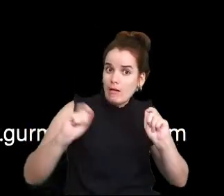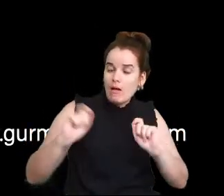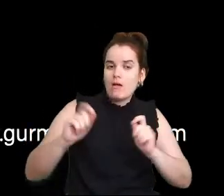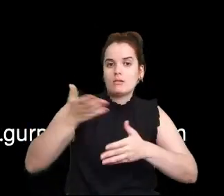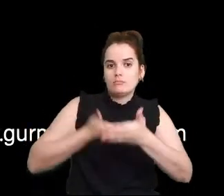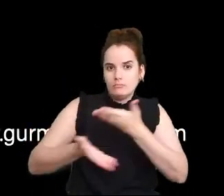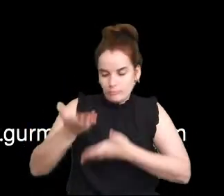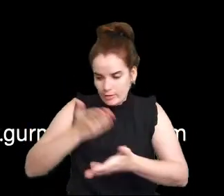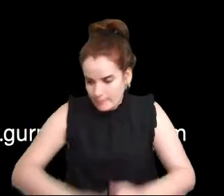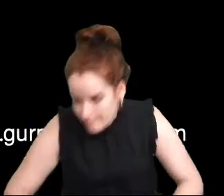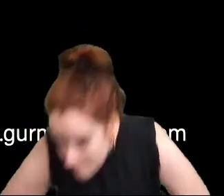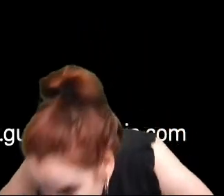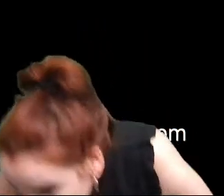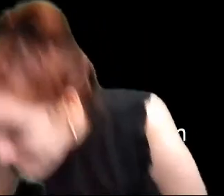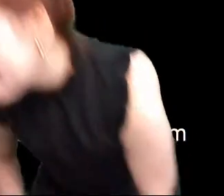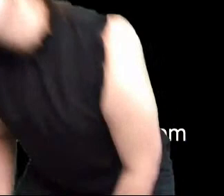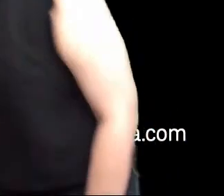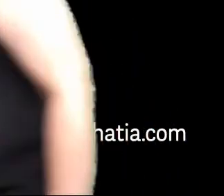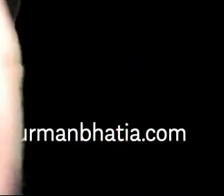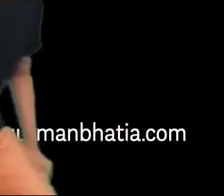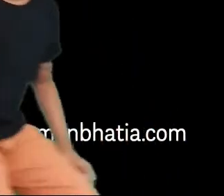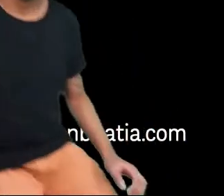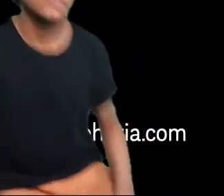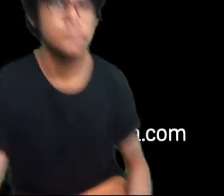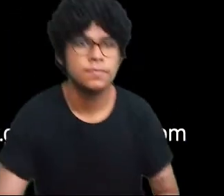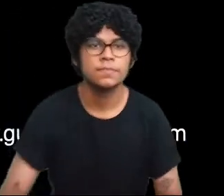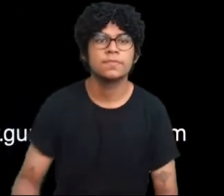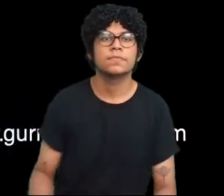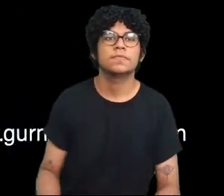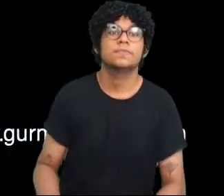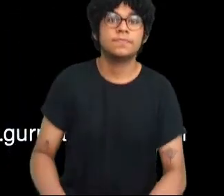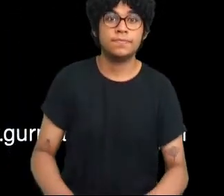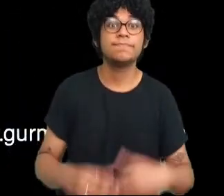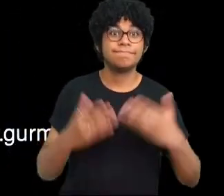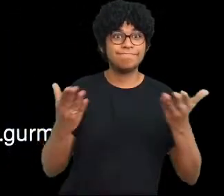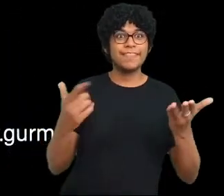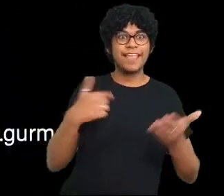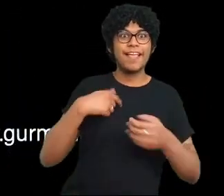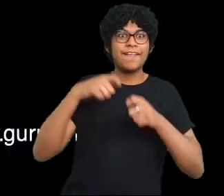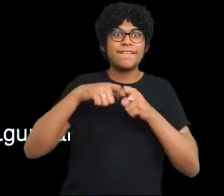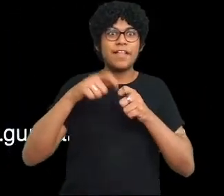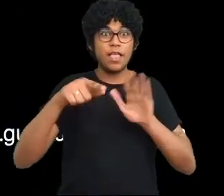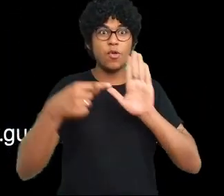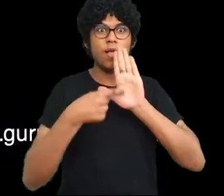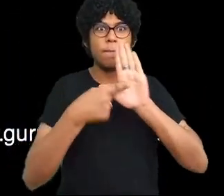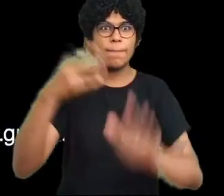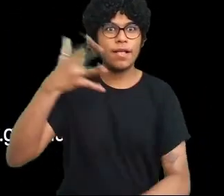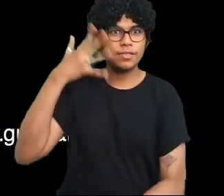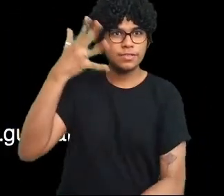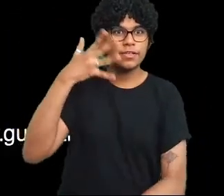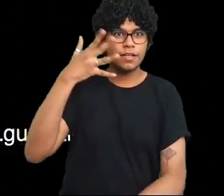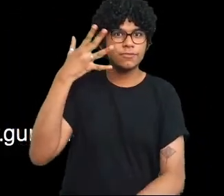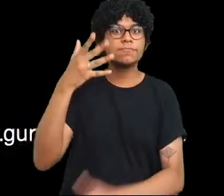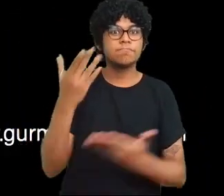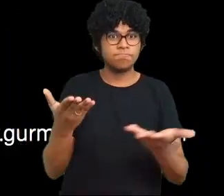presentation, the Data Visualization Slack had roughly over 16,000 members.